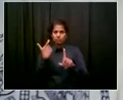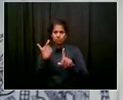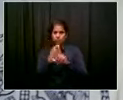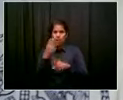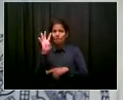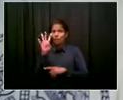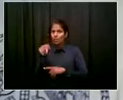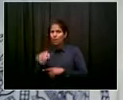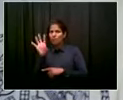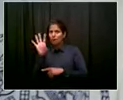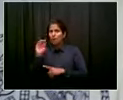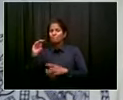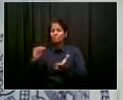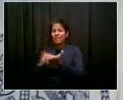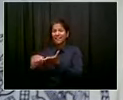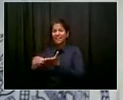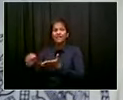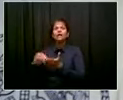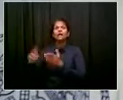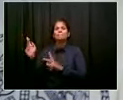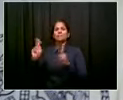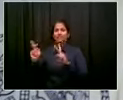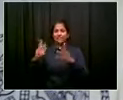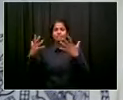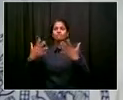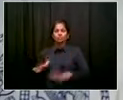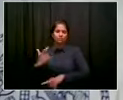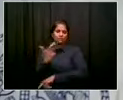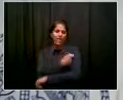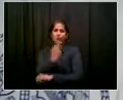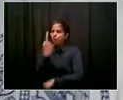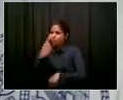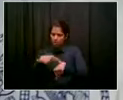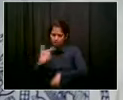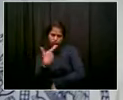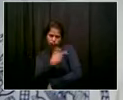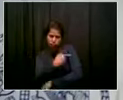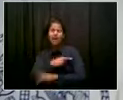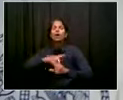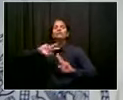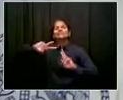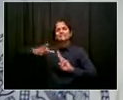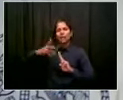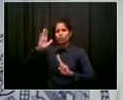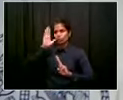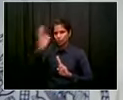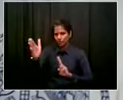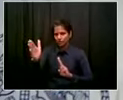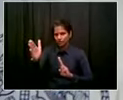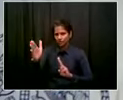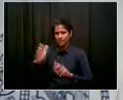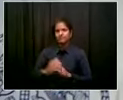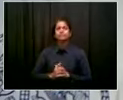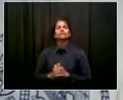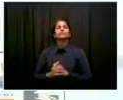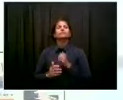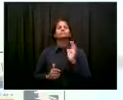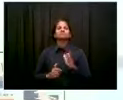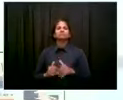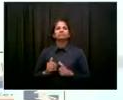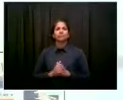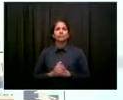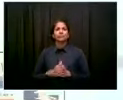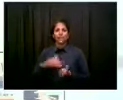and reach people at the right moment go ahead dr choxy thank you mr mayor and as you said